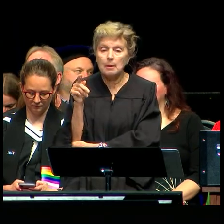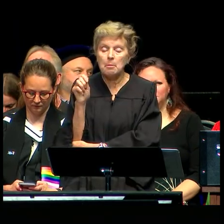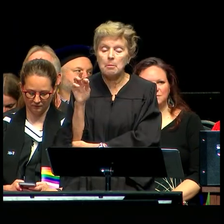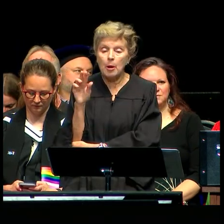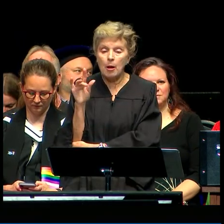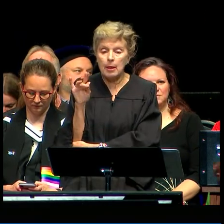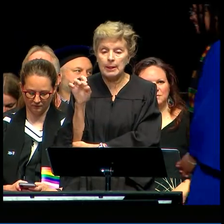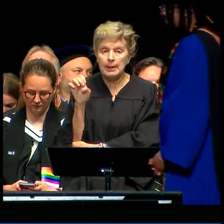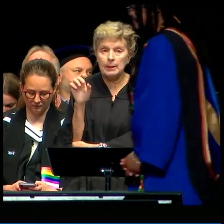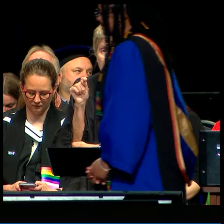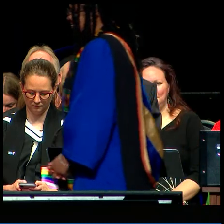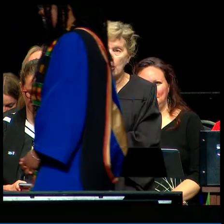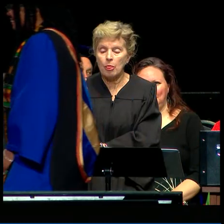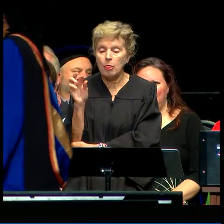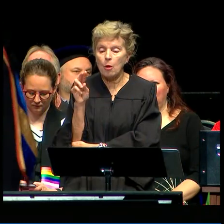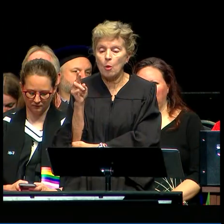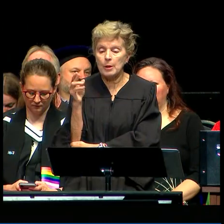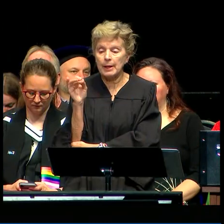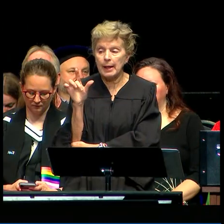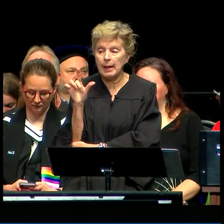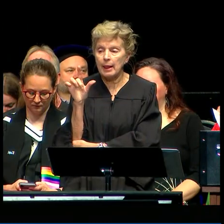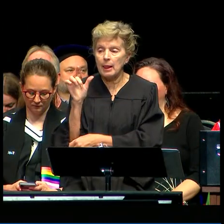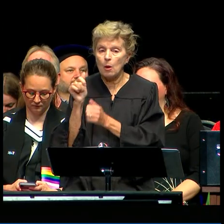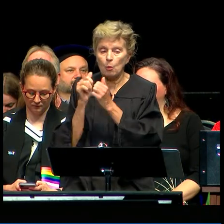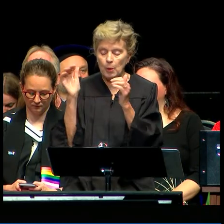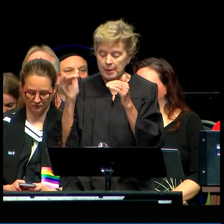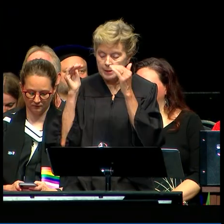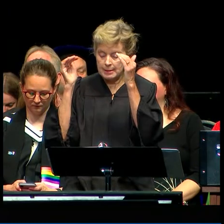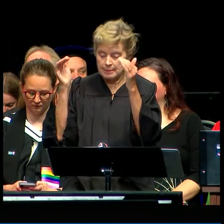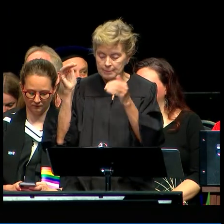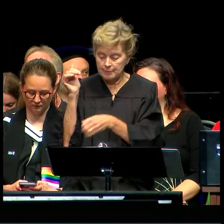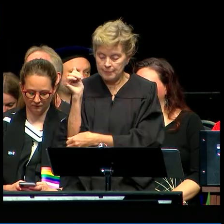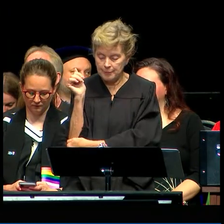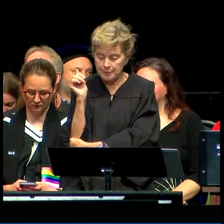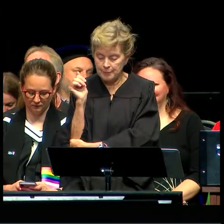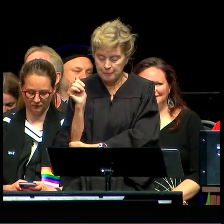Pauline Thornhill, with distinction.